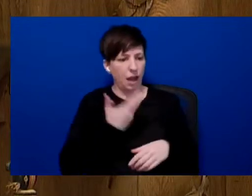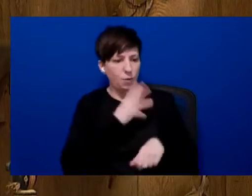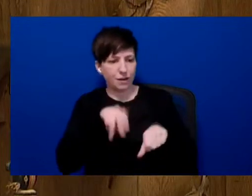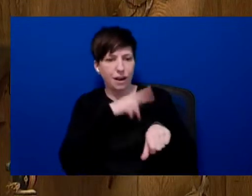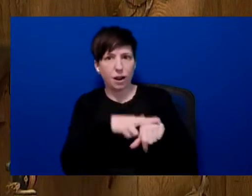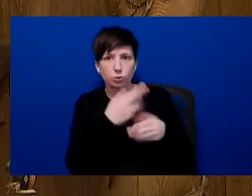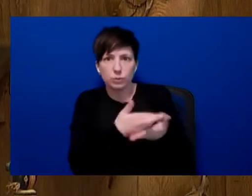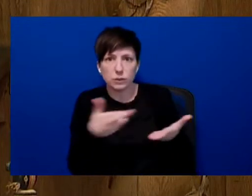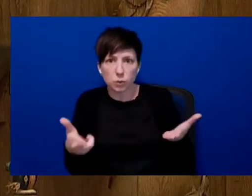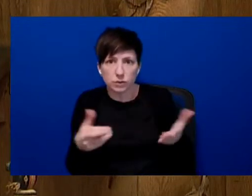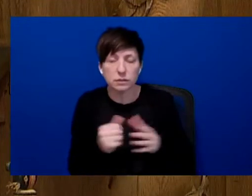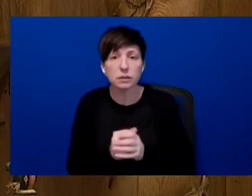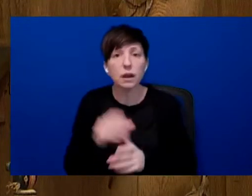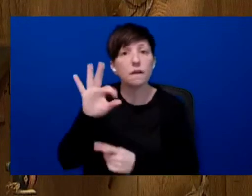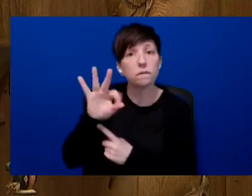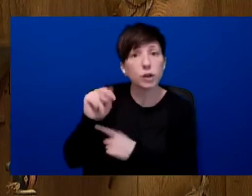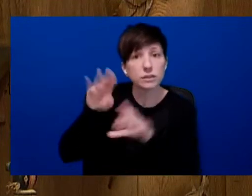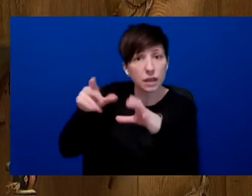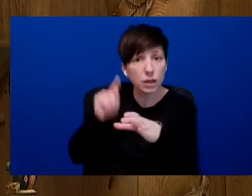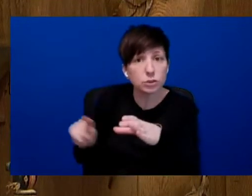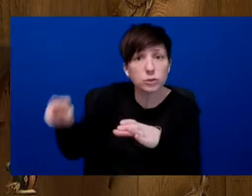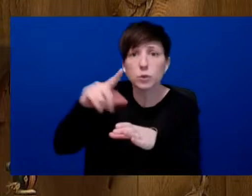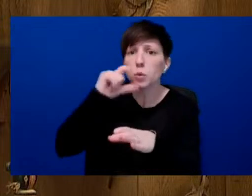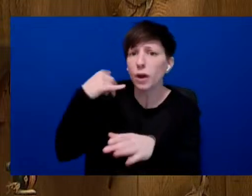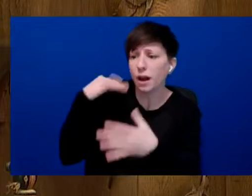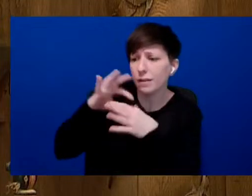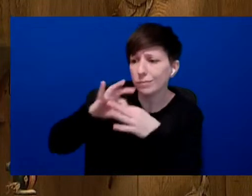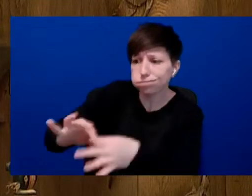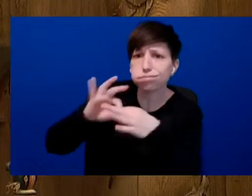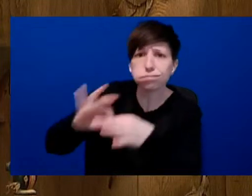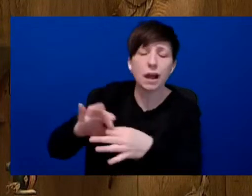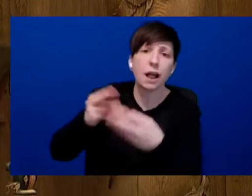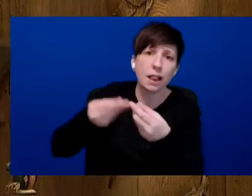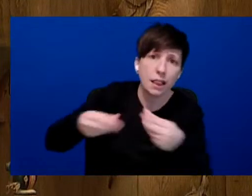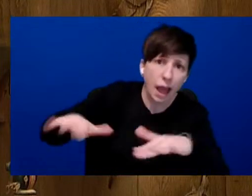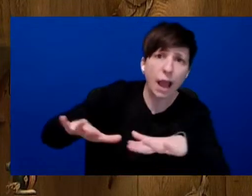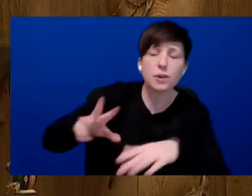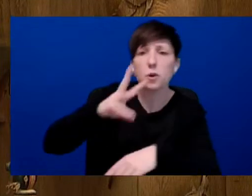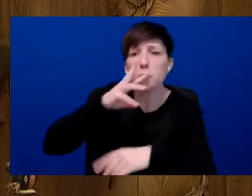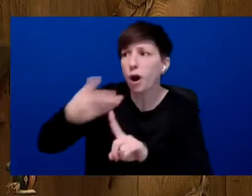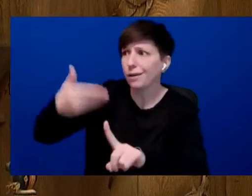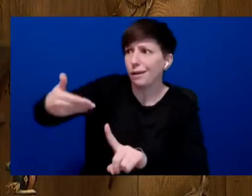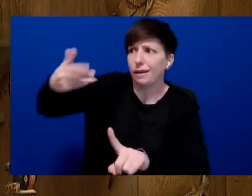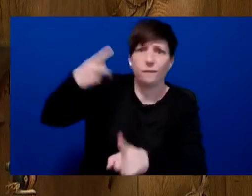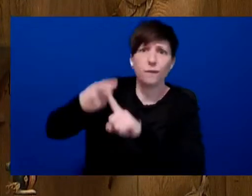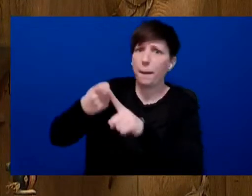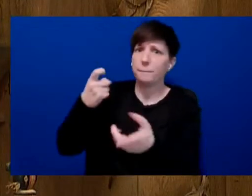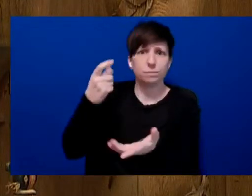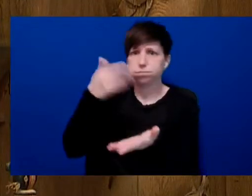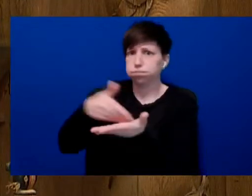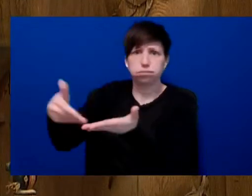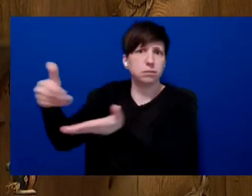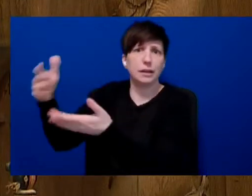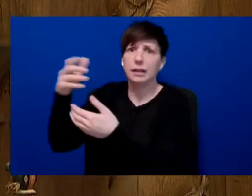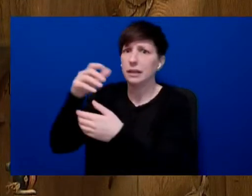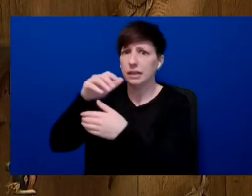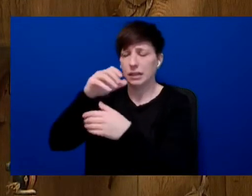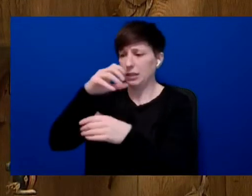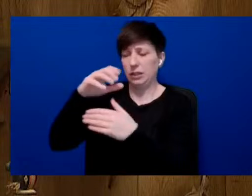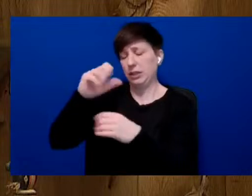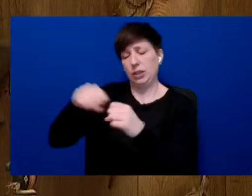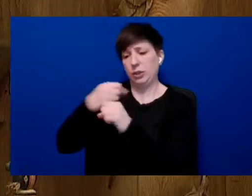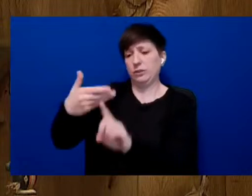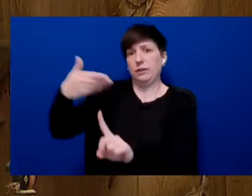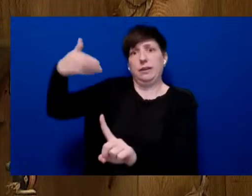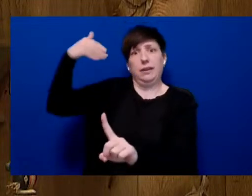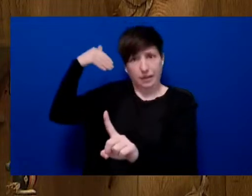to the land and water goes back millennia, to communities of all kinds who depend on forestry, mining, and